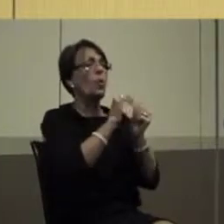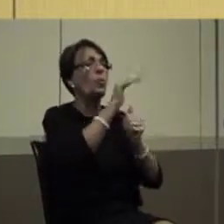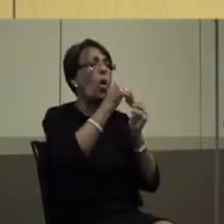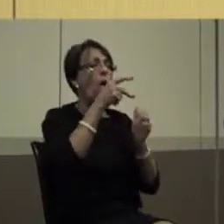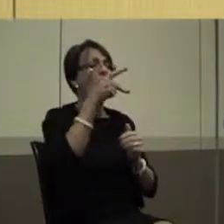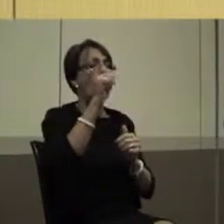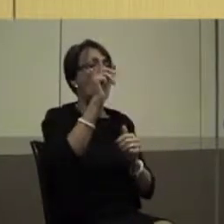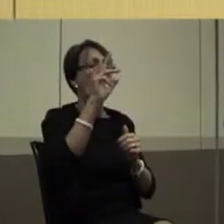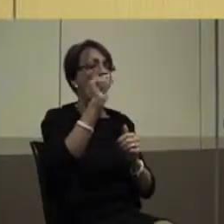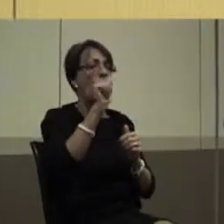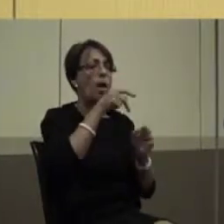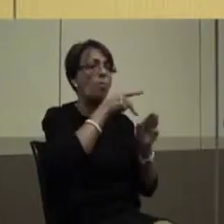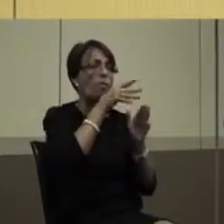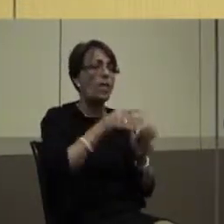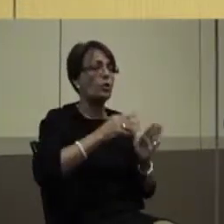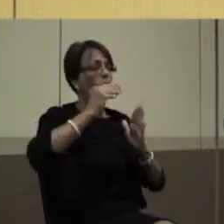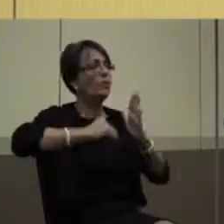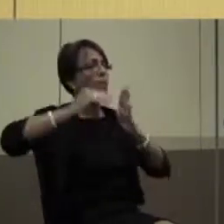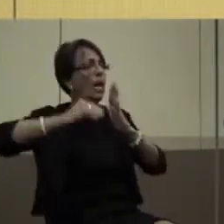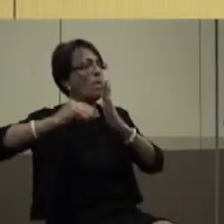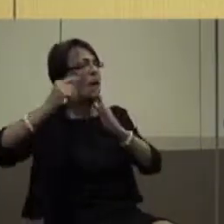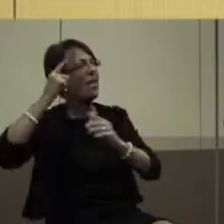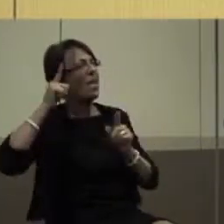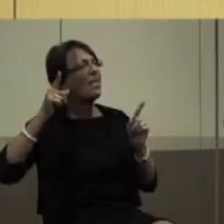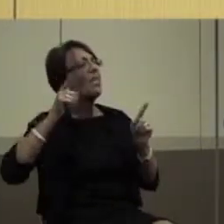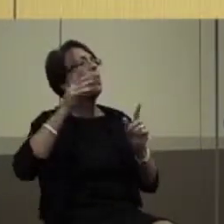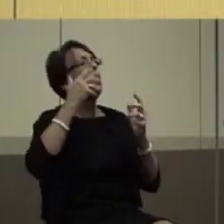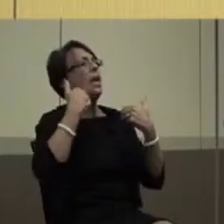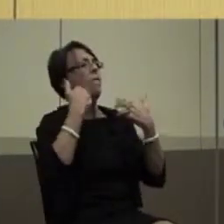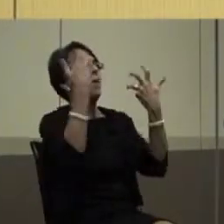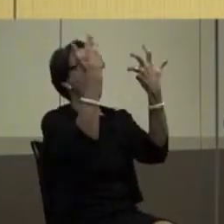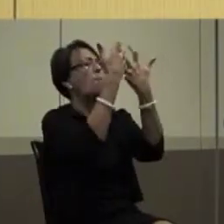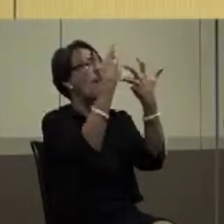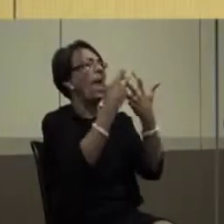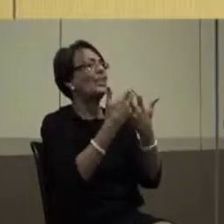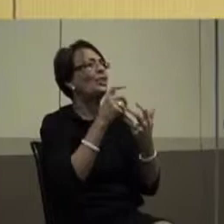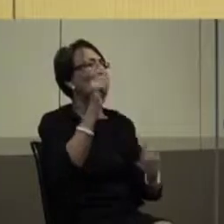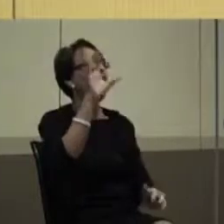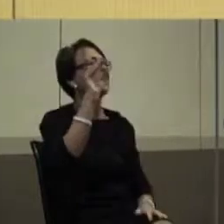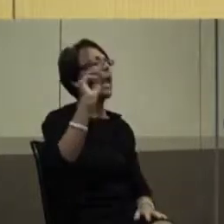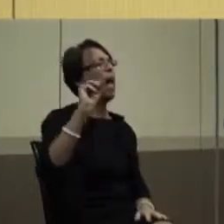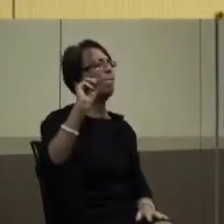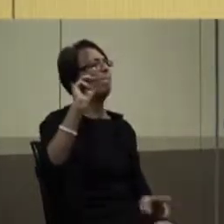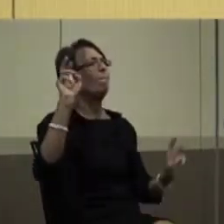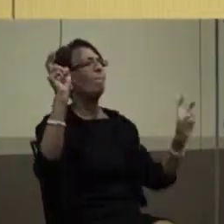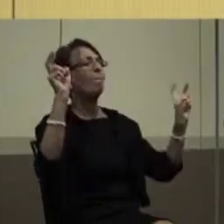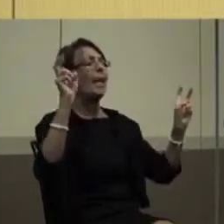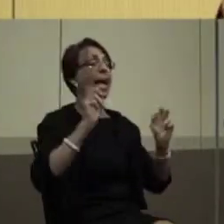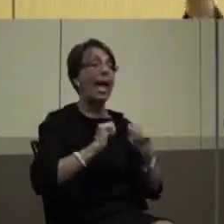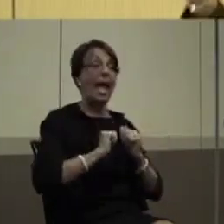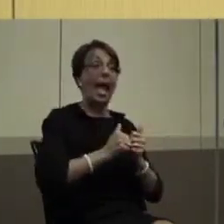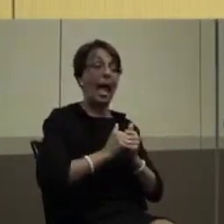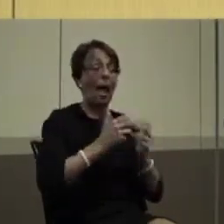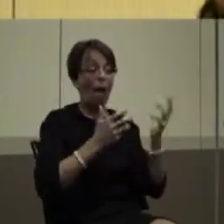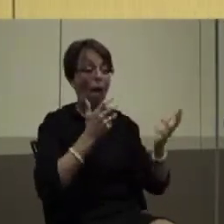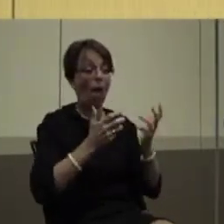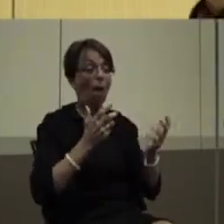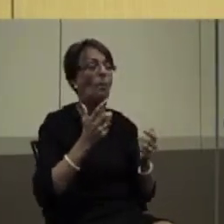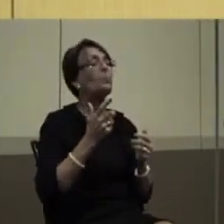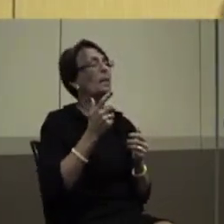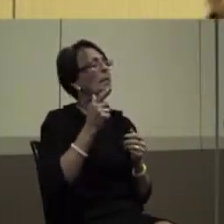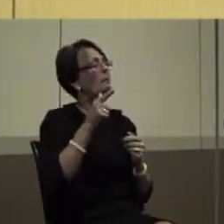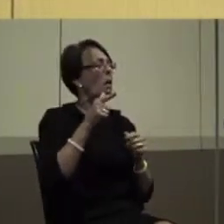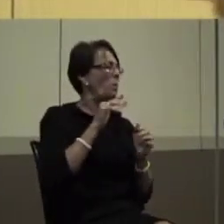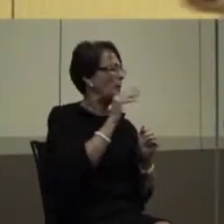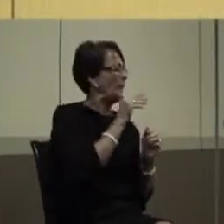out. And then I think he or she was going to do a Match.com kind of thing. Like, I don't know how, but I'm trying to say, okay, these seem to be the most